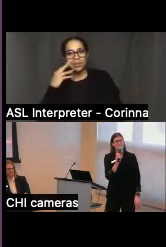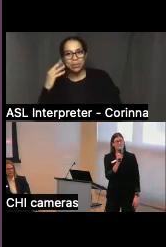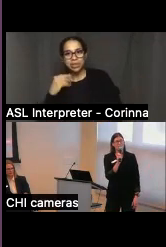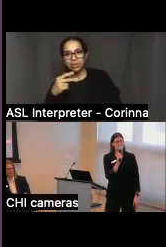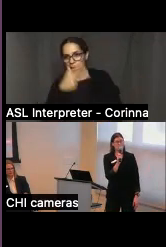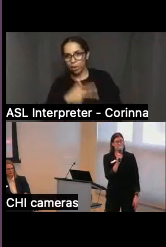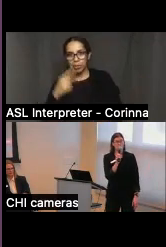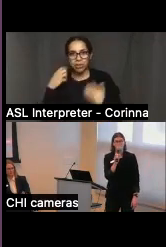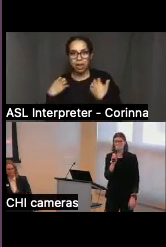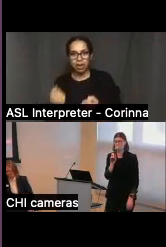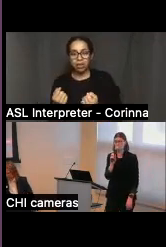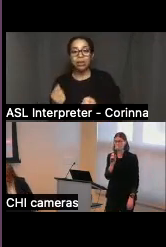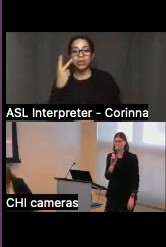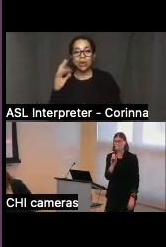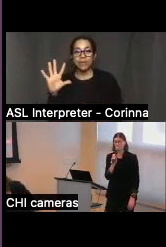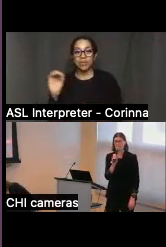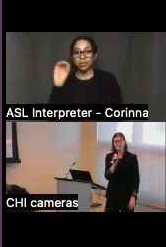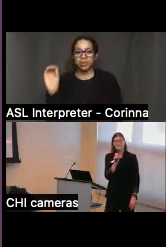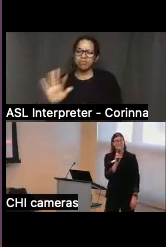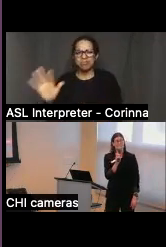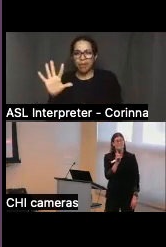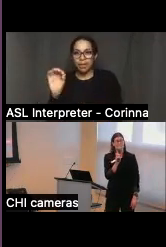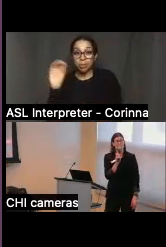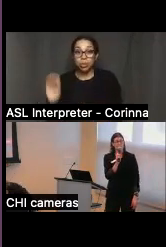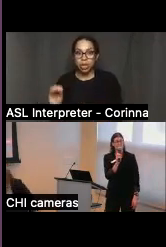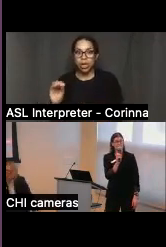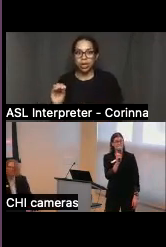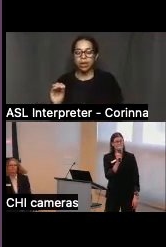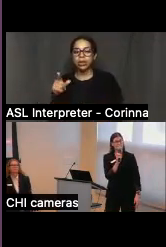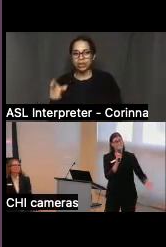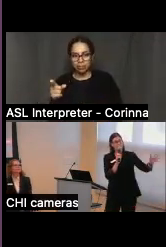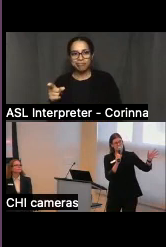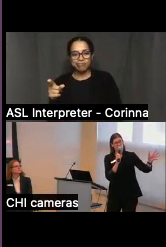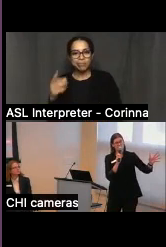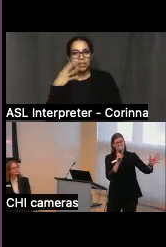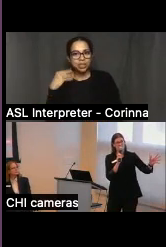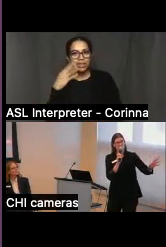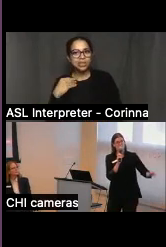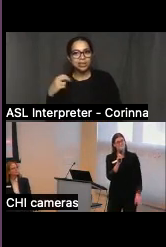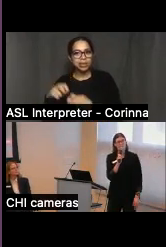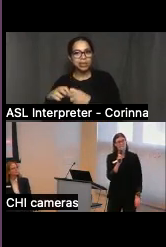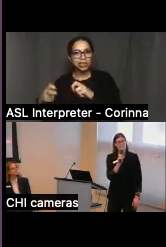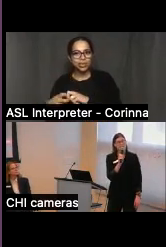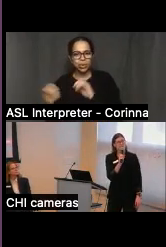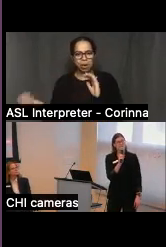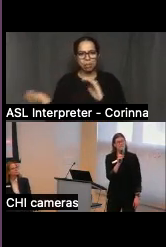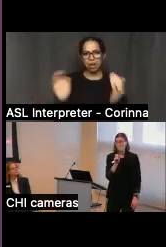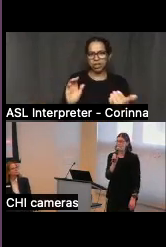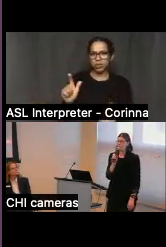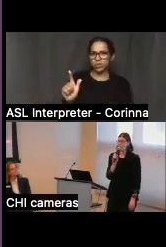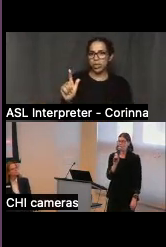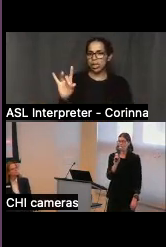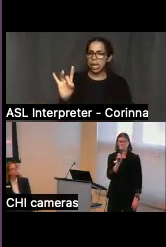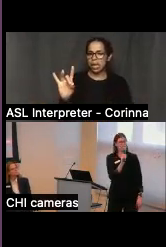50% of the LGBTQ plus adults reporting experiencing these issues, compared to about 28%